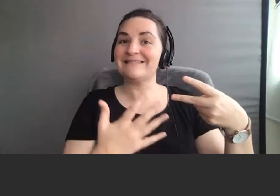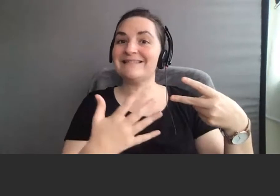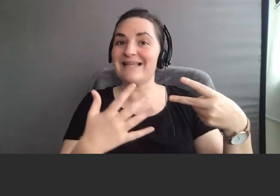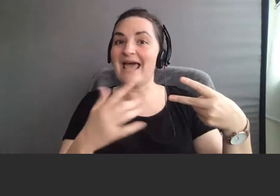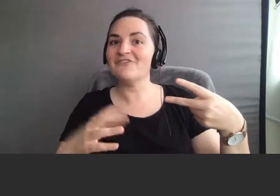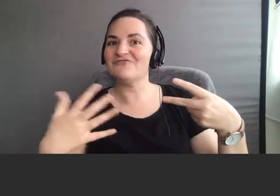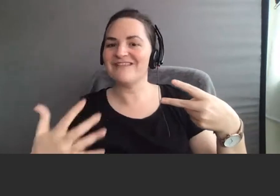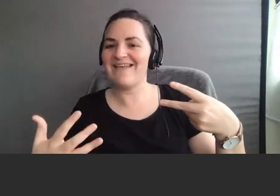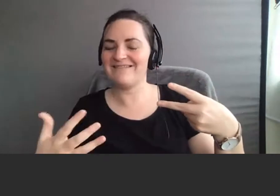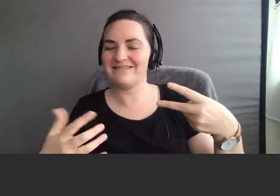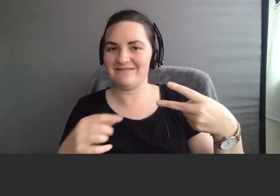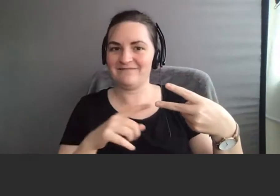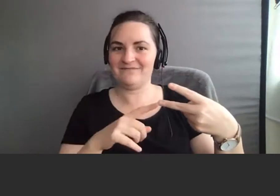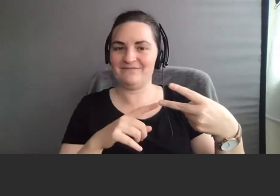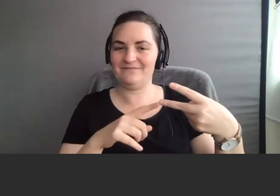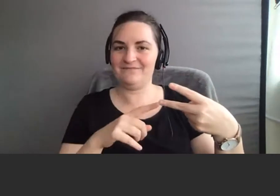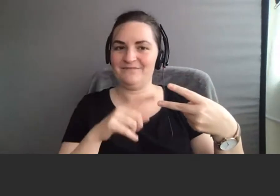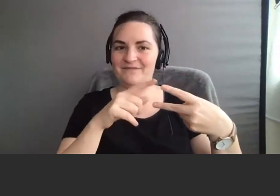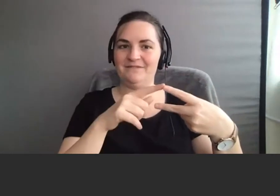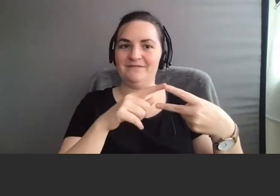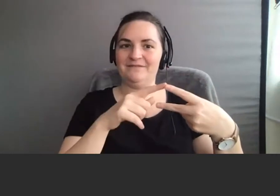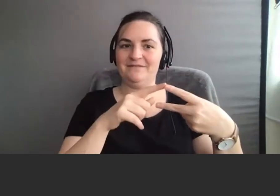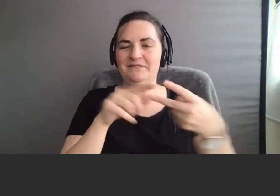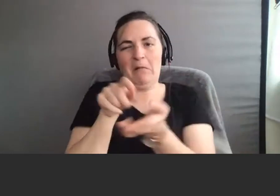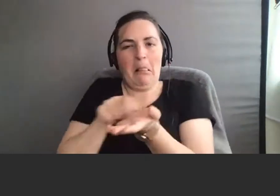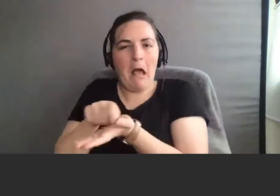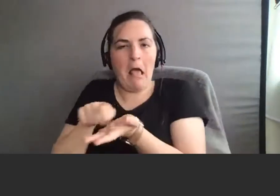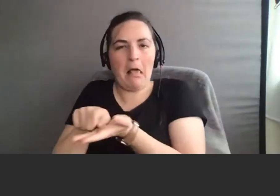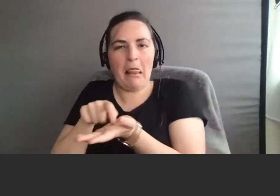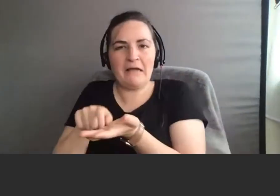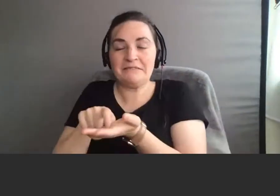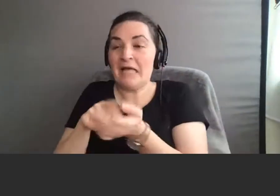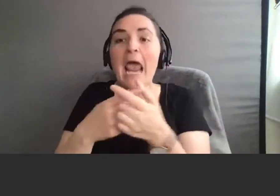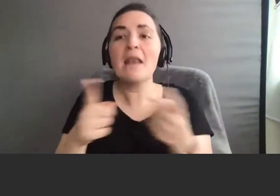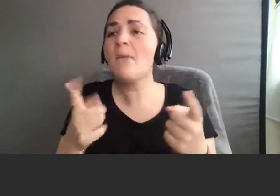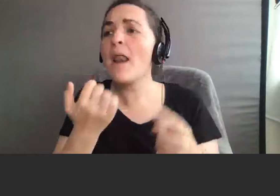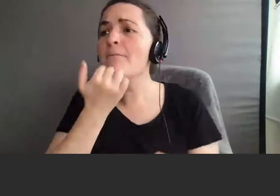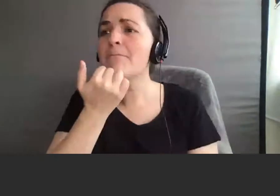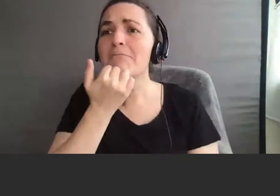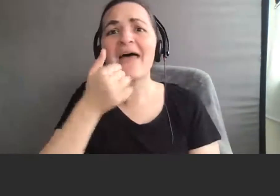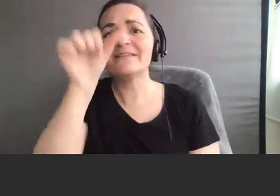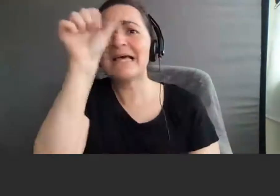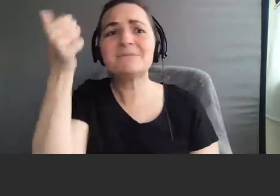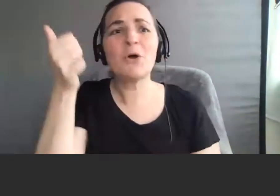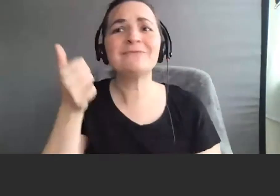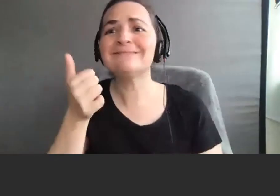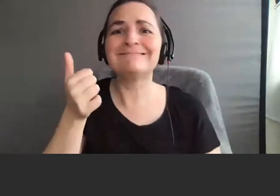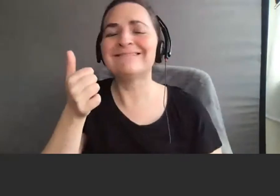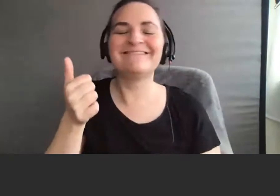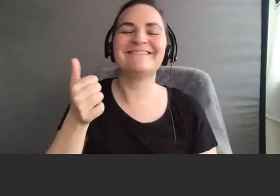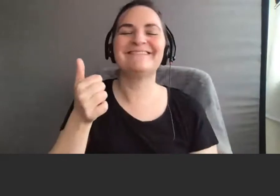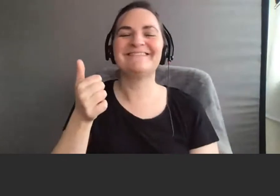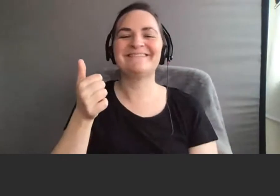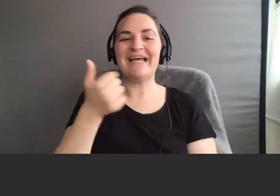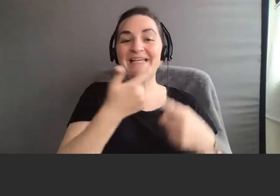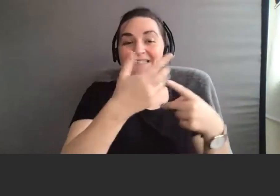multiplied by 0.9. Any mathematicians out there? Equals,